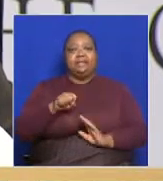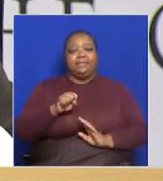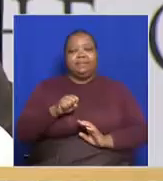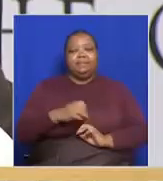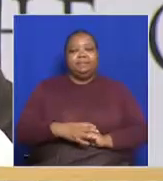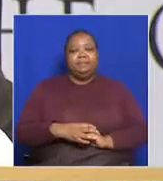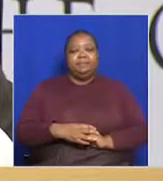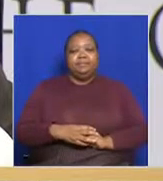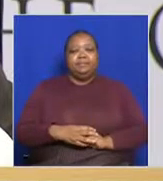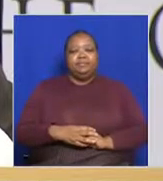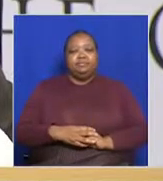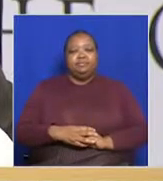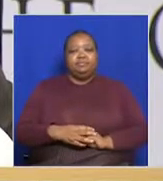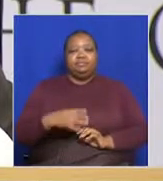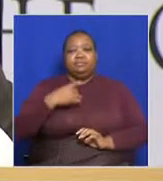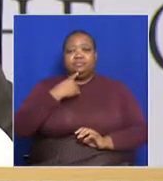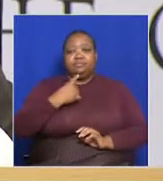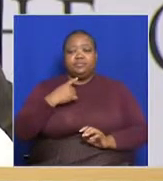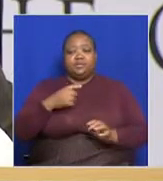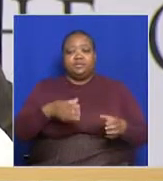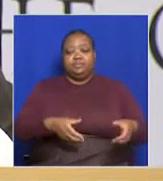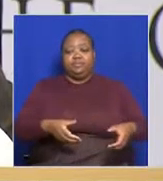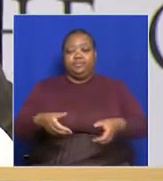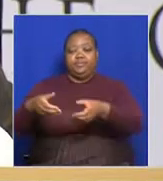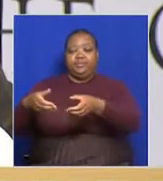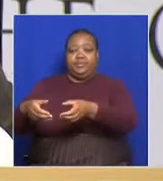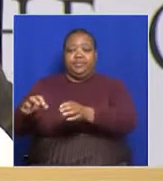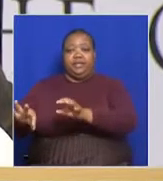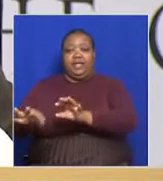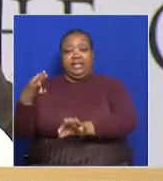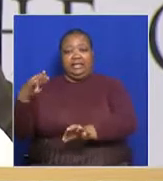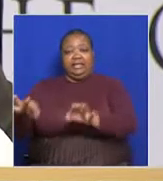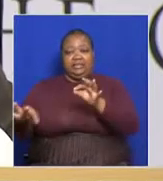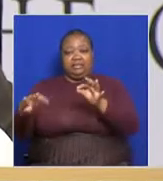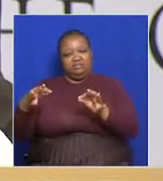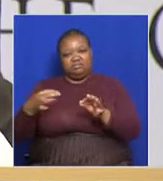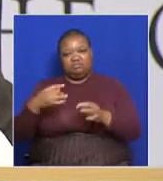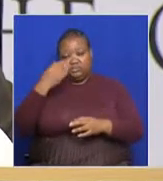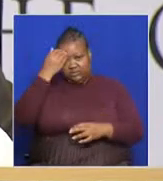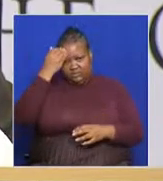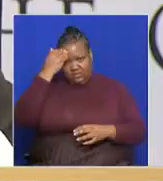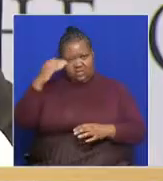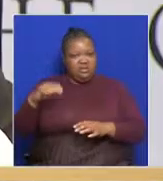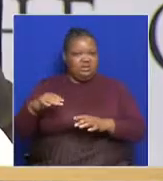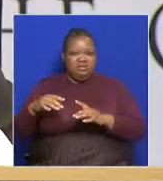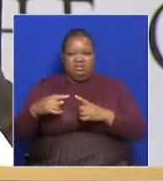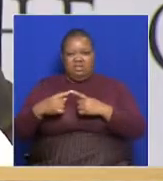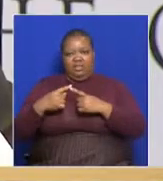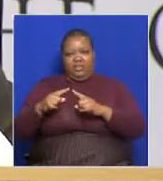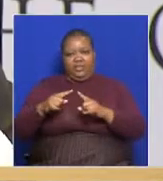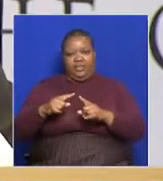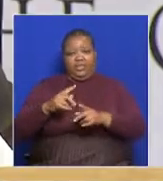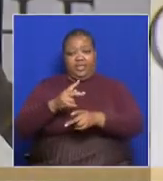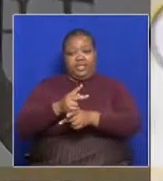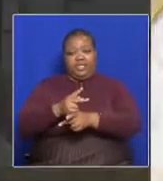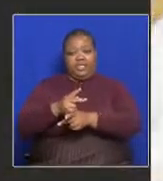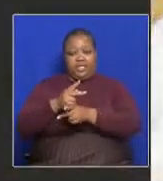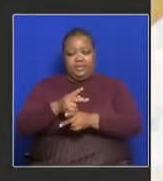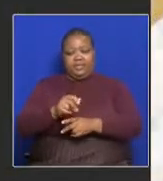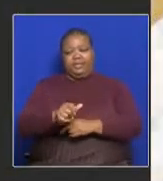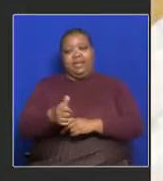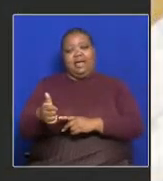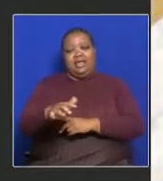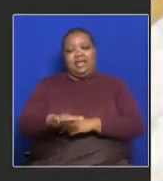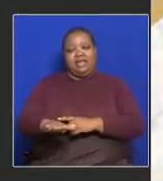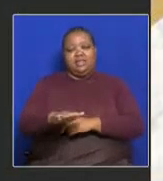taken for analysis, and we know it was not taken for analysis. It was merely stored at another location. And as